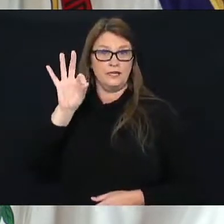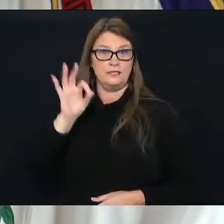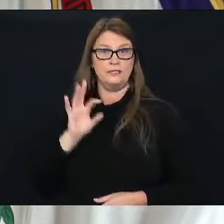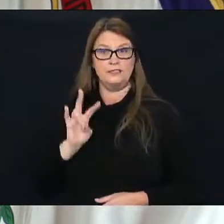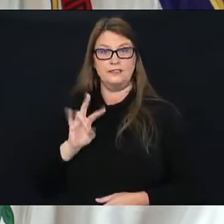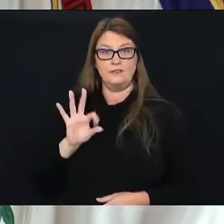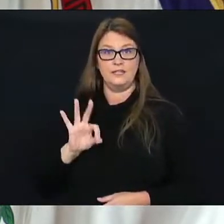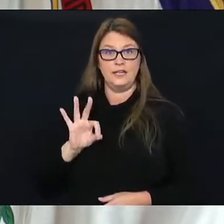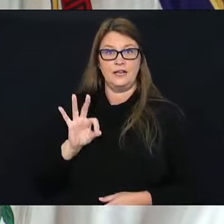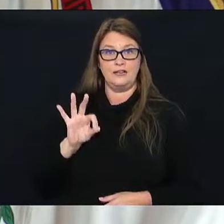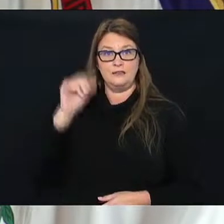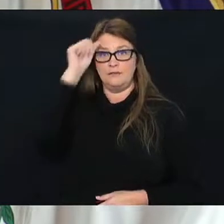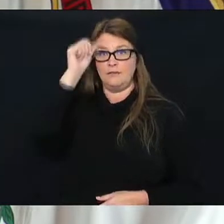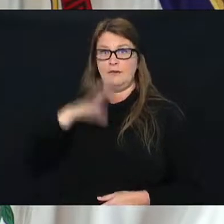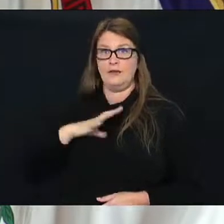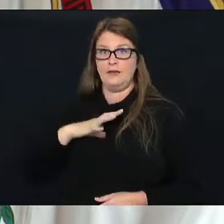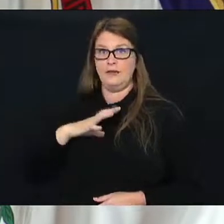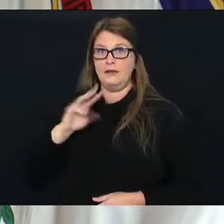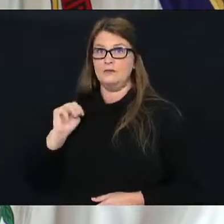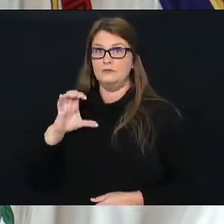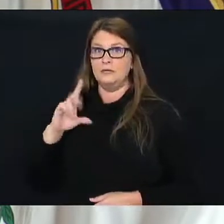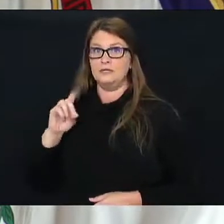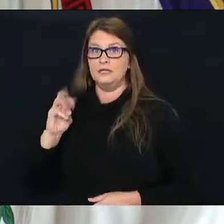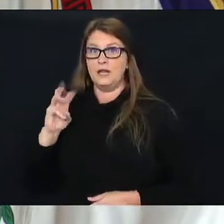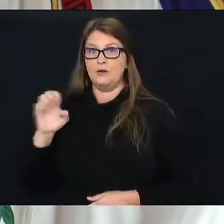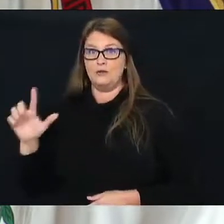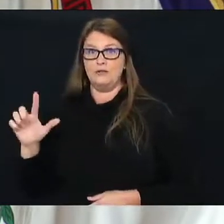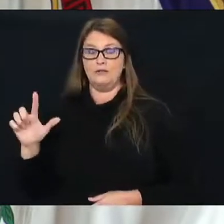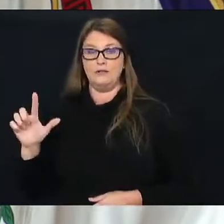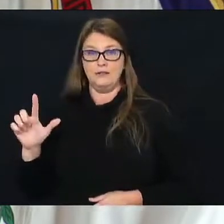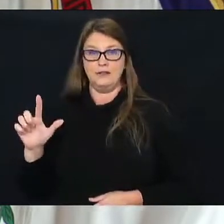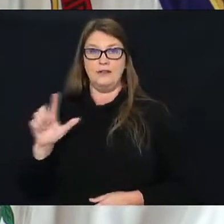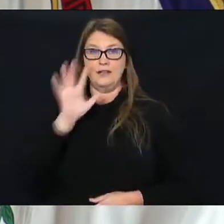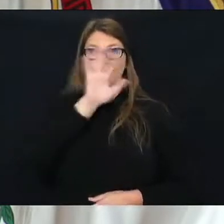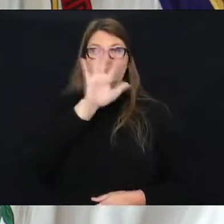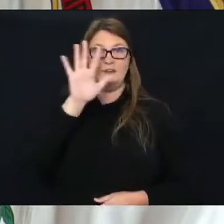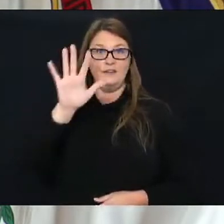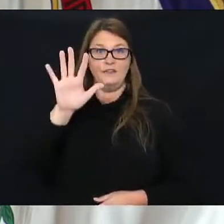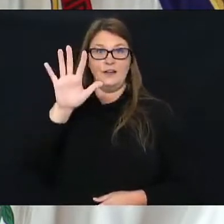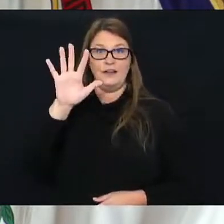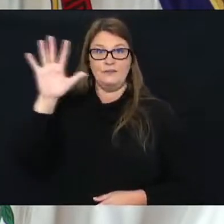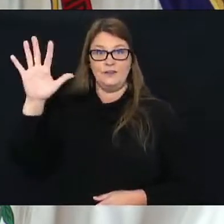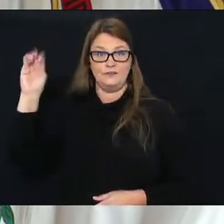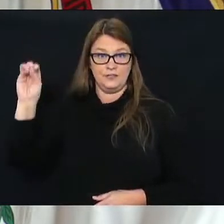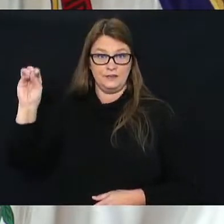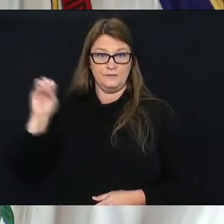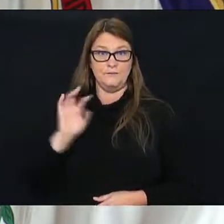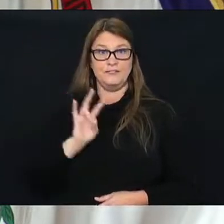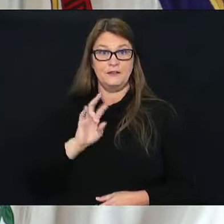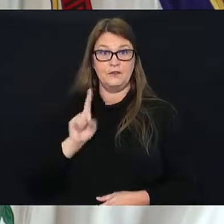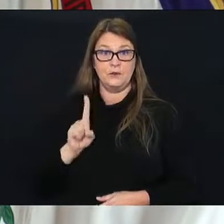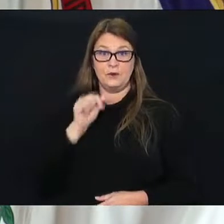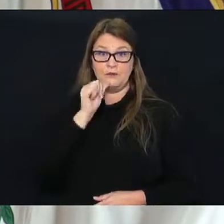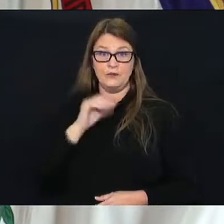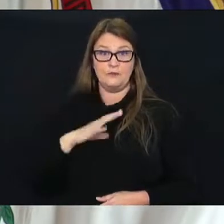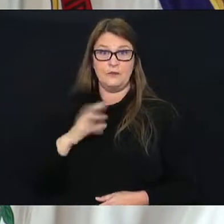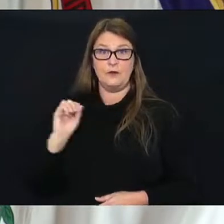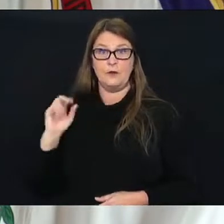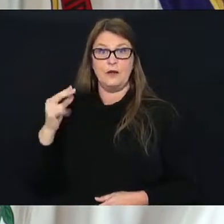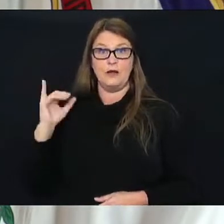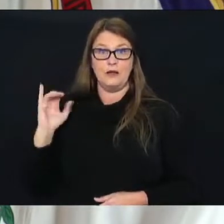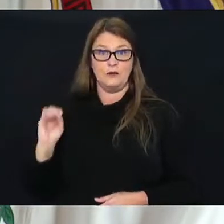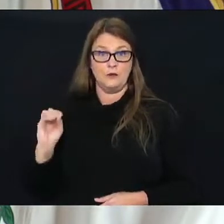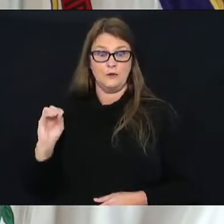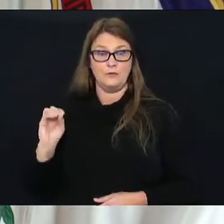a 79-year-old male from McDowell County. The 5,550th death, a 71-year-old female from Ohio